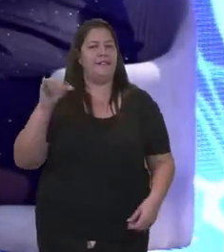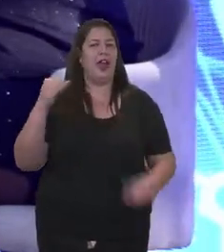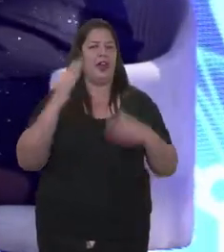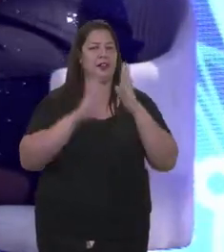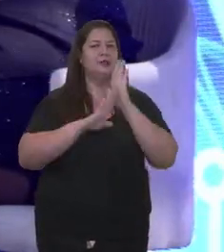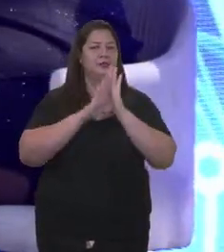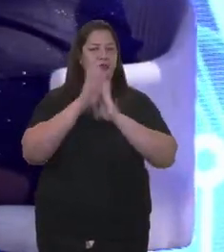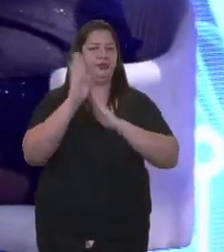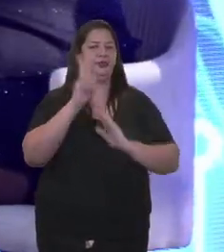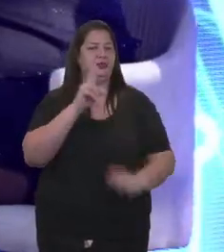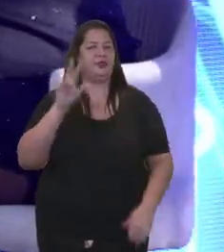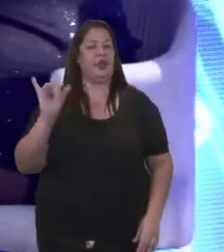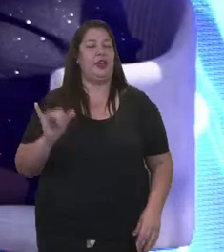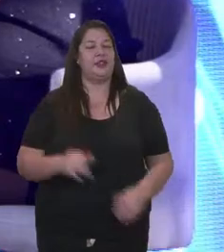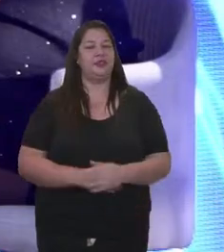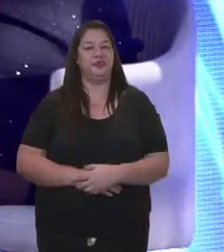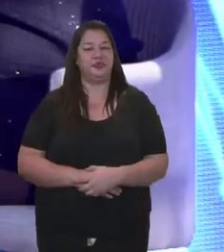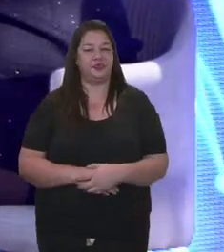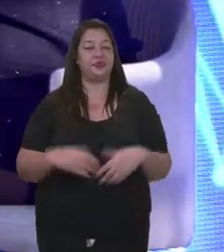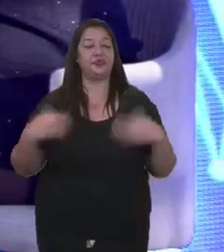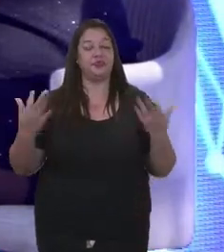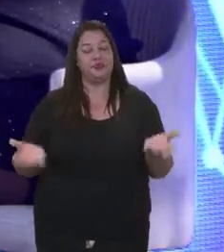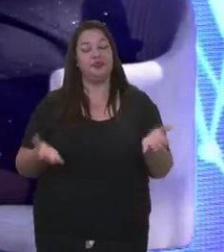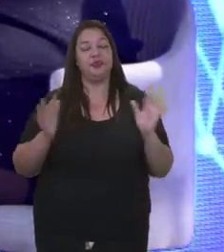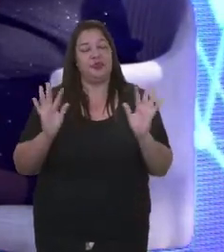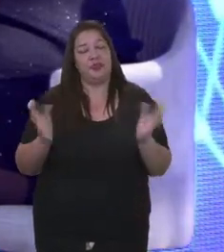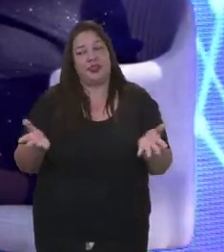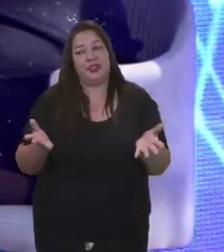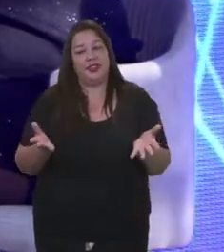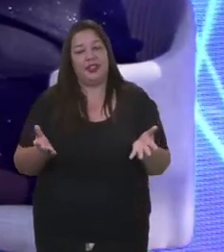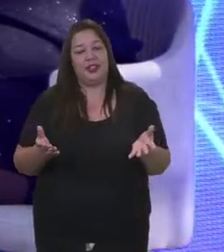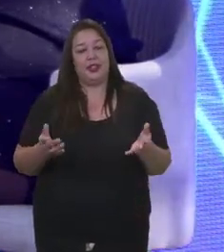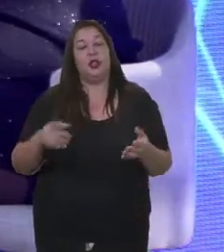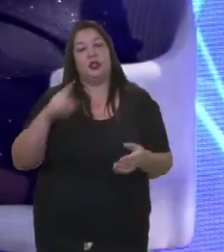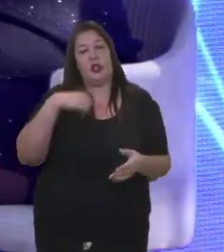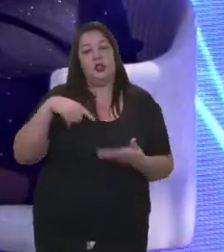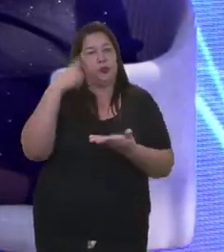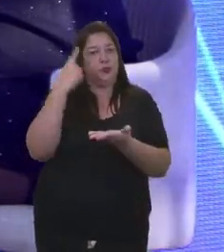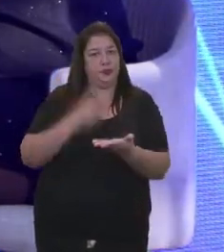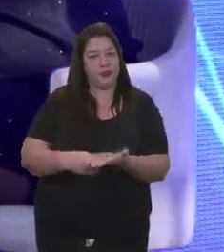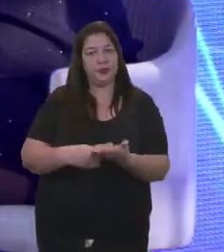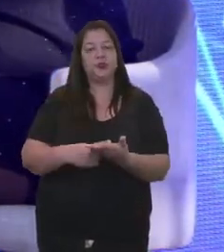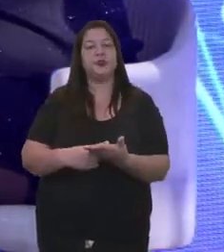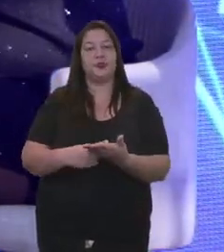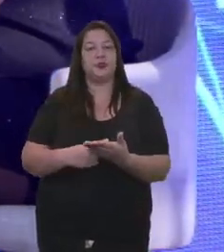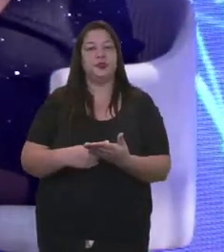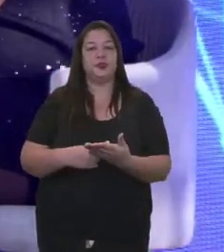There is a lot of work to be done. Yeah, this figure will improve.